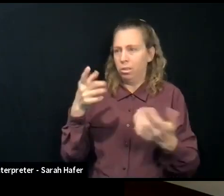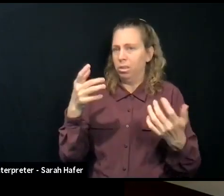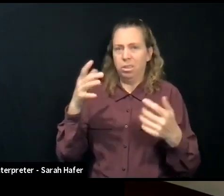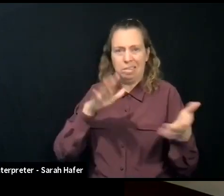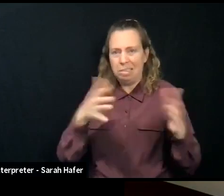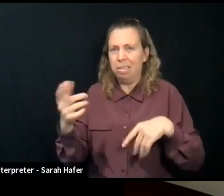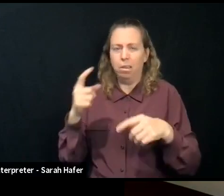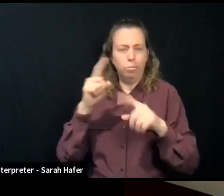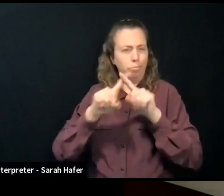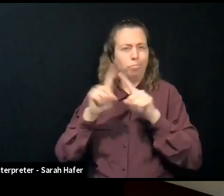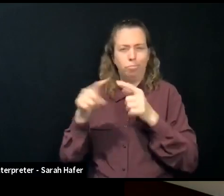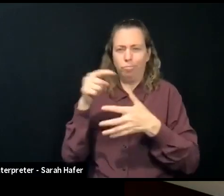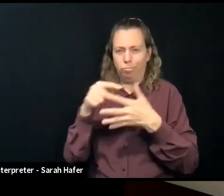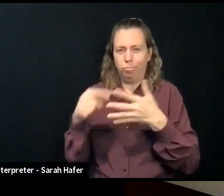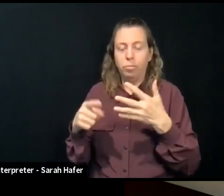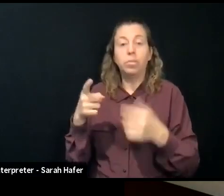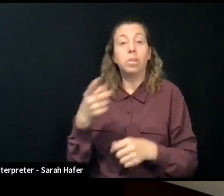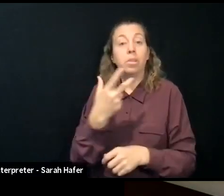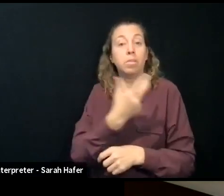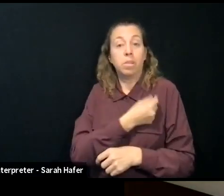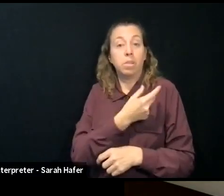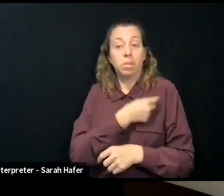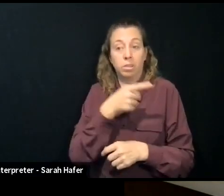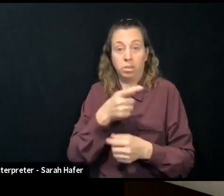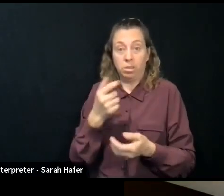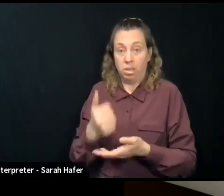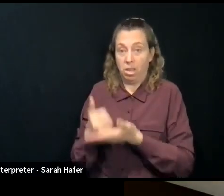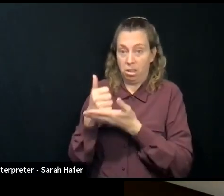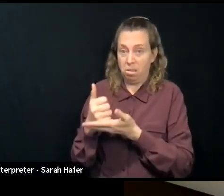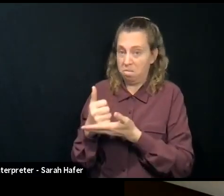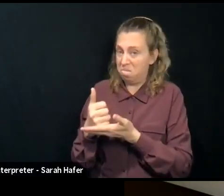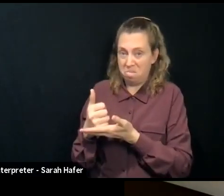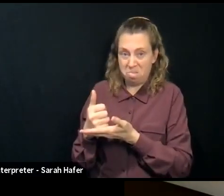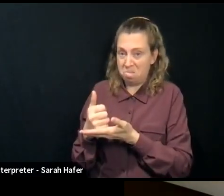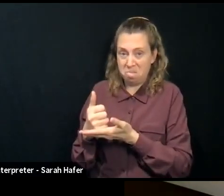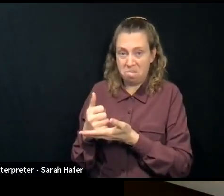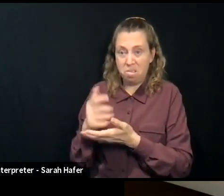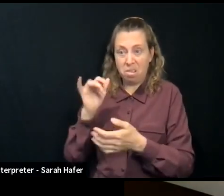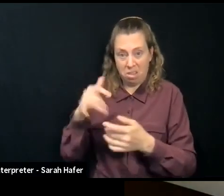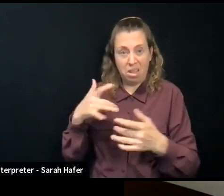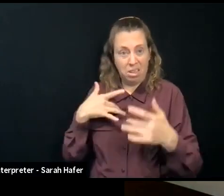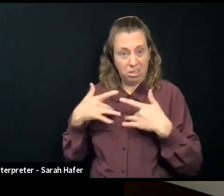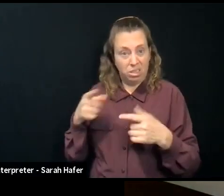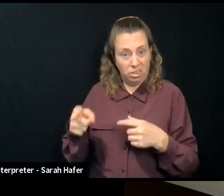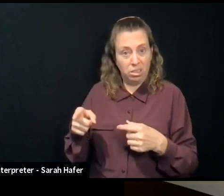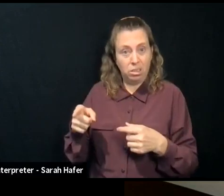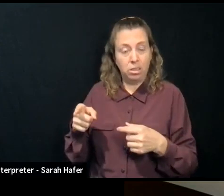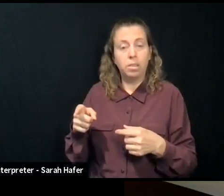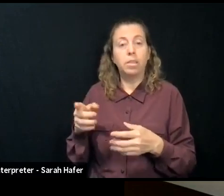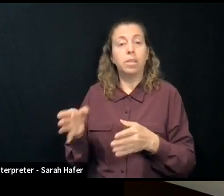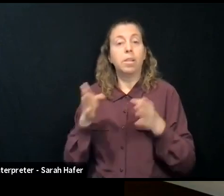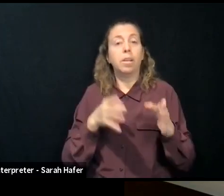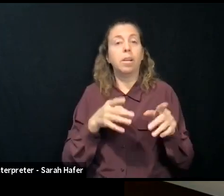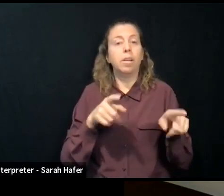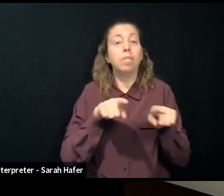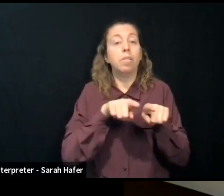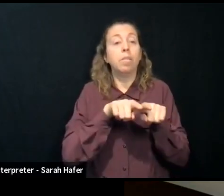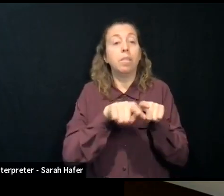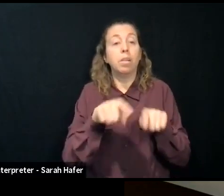from vaccines or therapeutics. A variant of interest is a variant for which we have